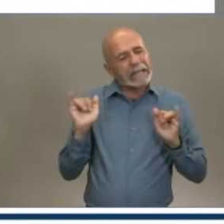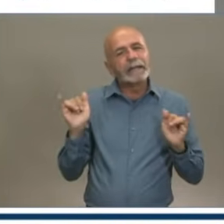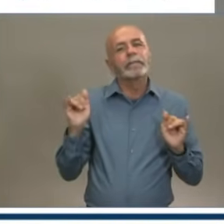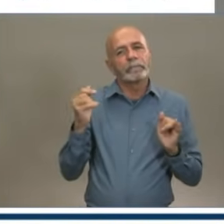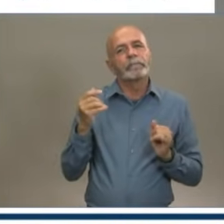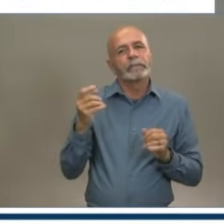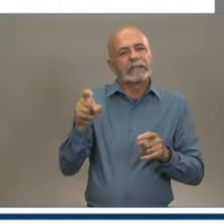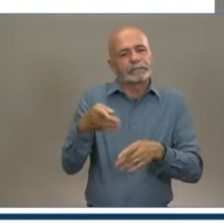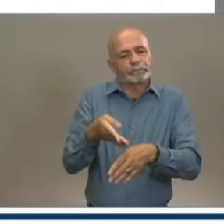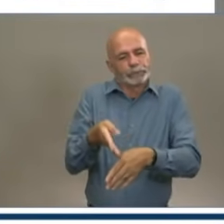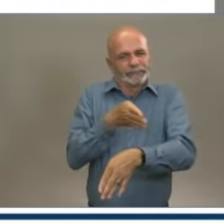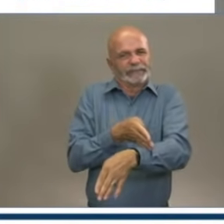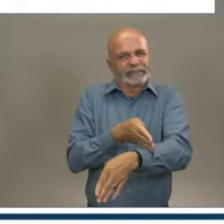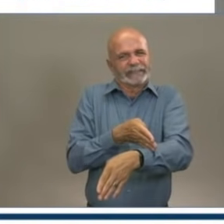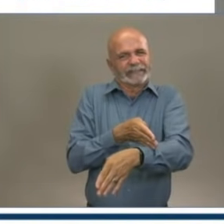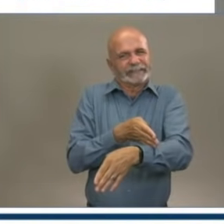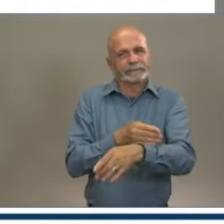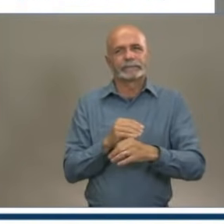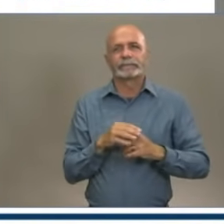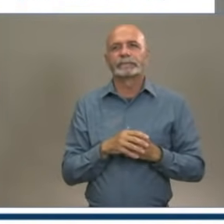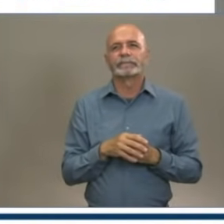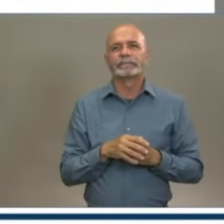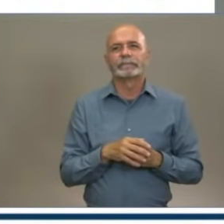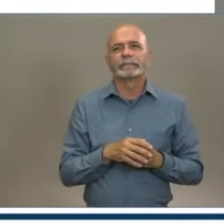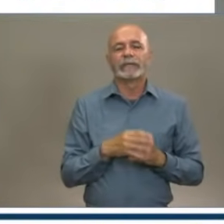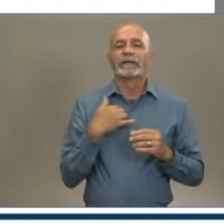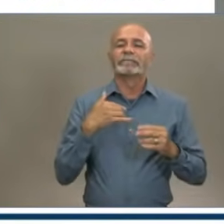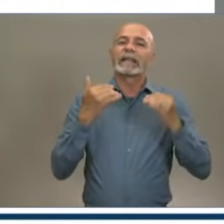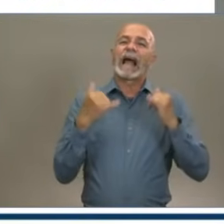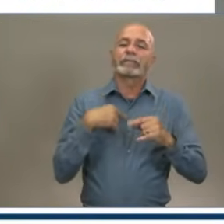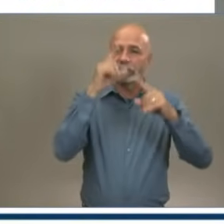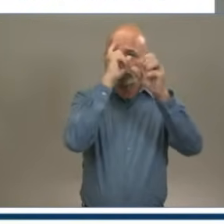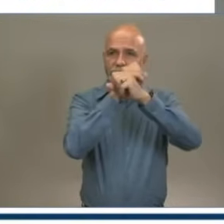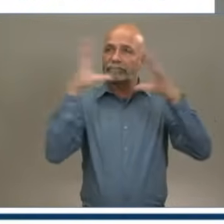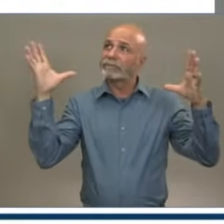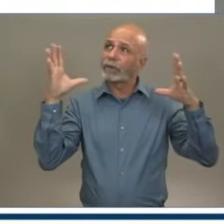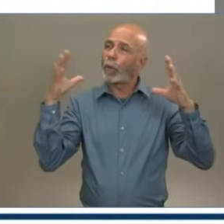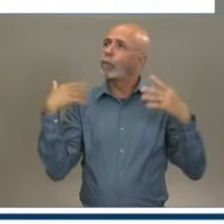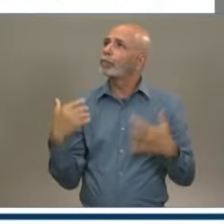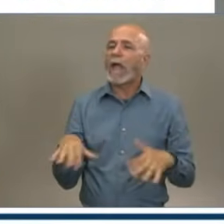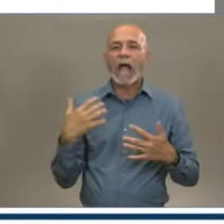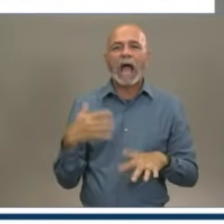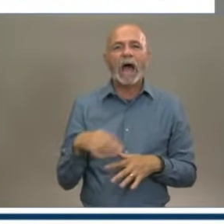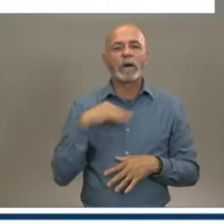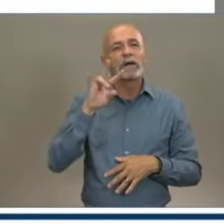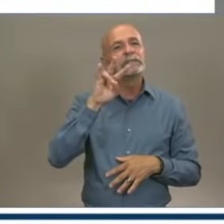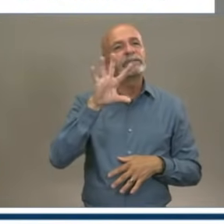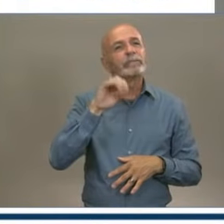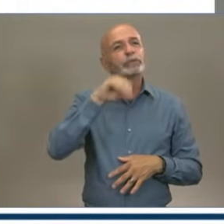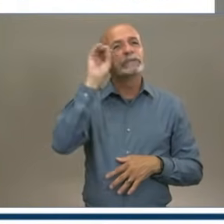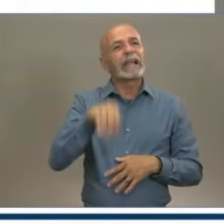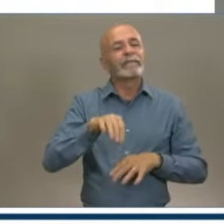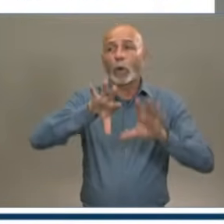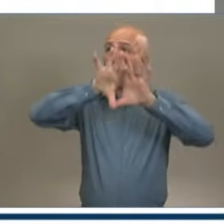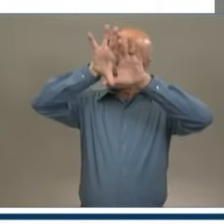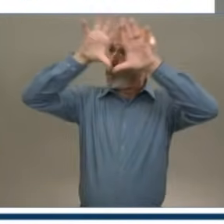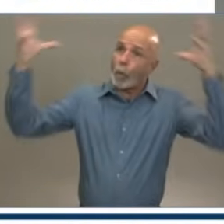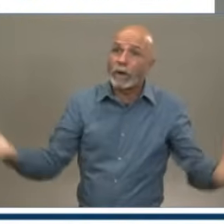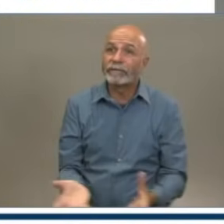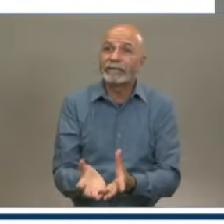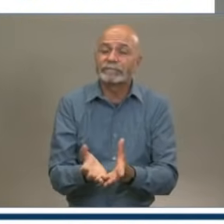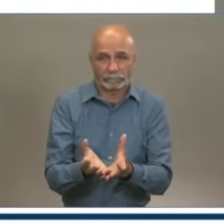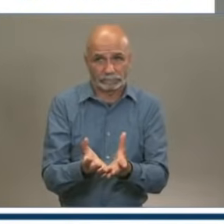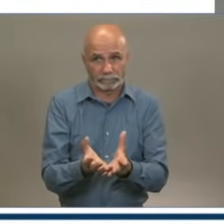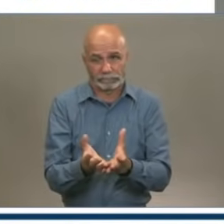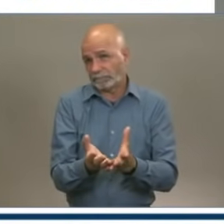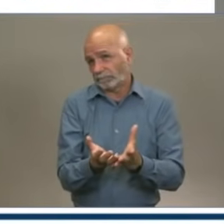What we're celebrating today is a reflection of that. We're 75% of the entire population means 85% of those who are eligible.